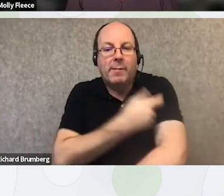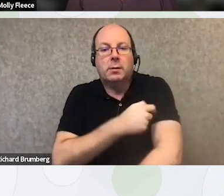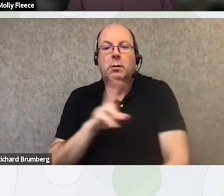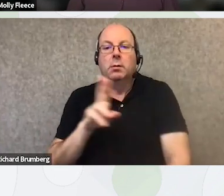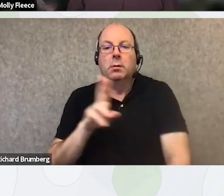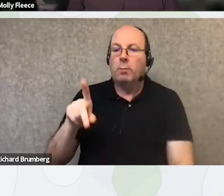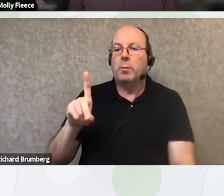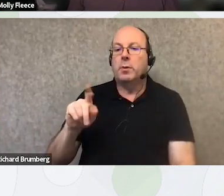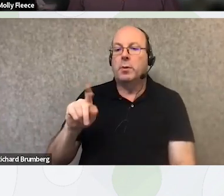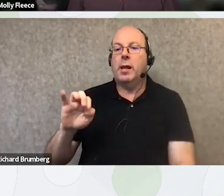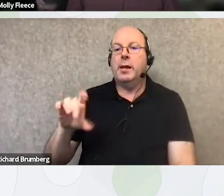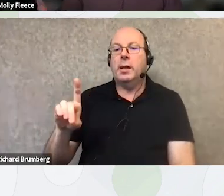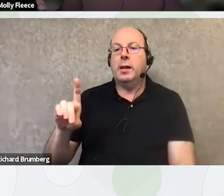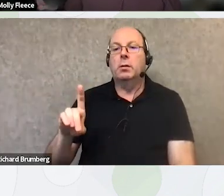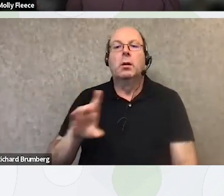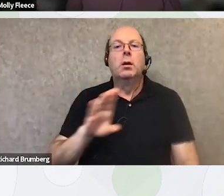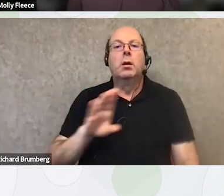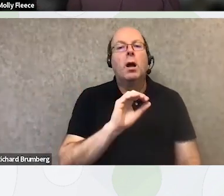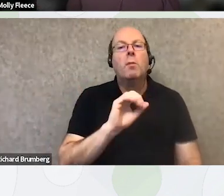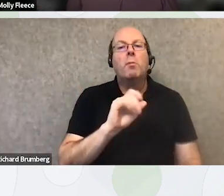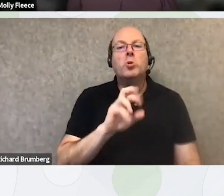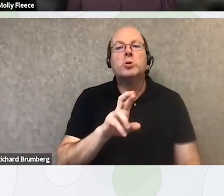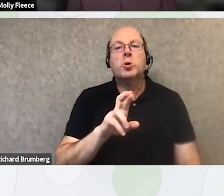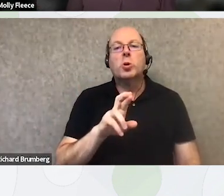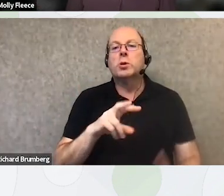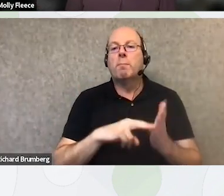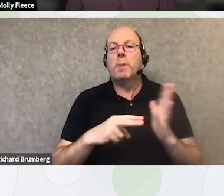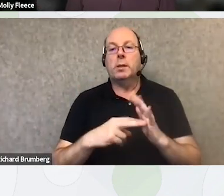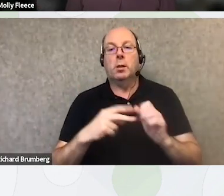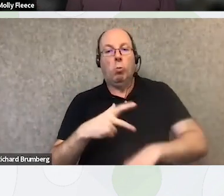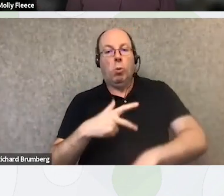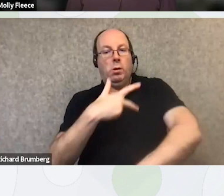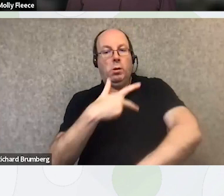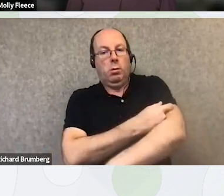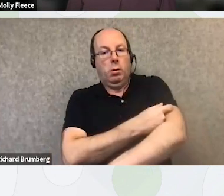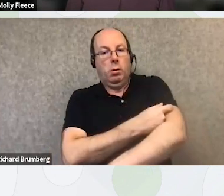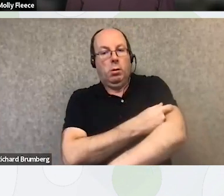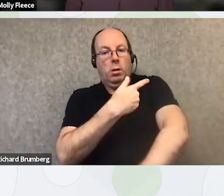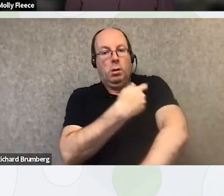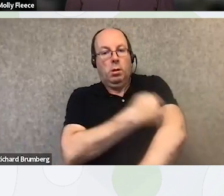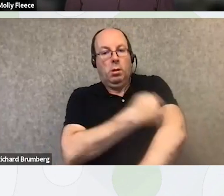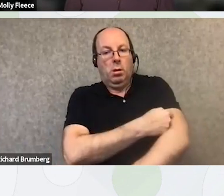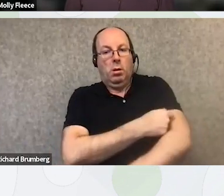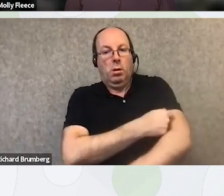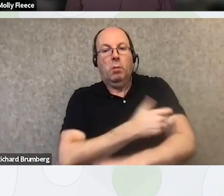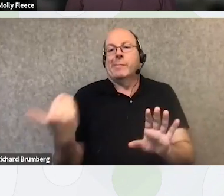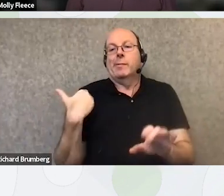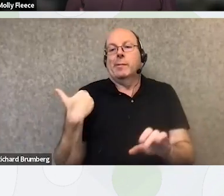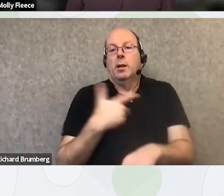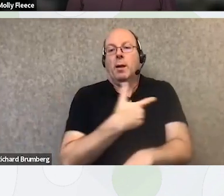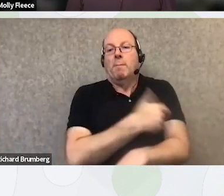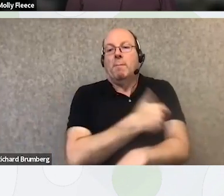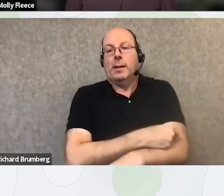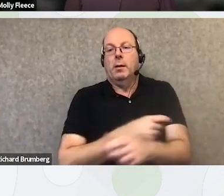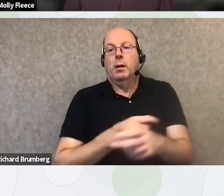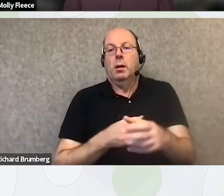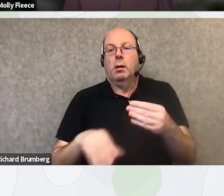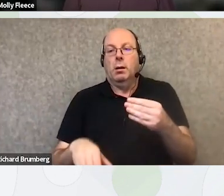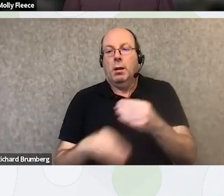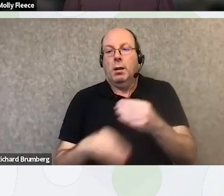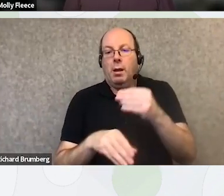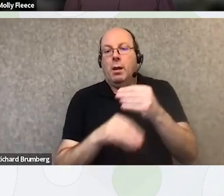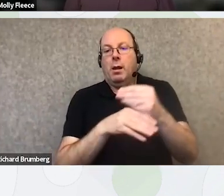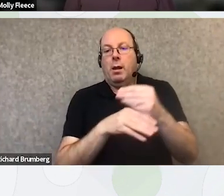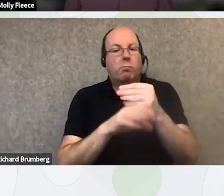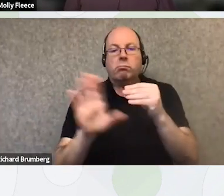in the past, boosters were there to boost our existing immunity from a prior vaccination or infection, these updated vaccines are